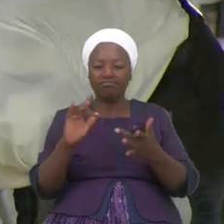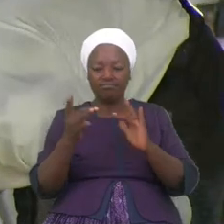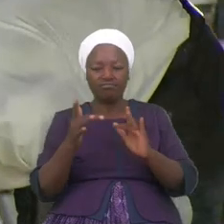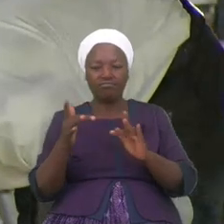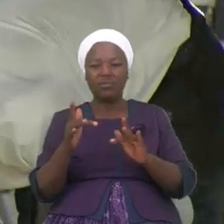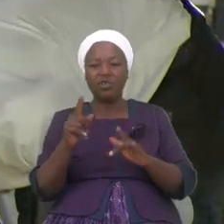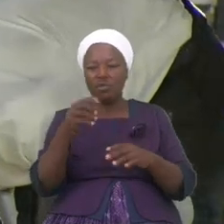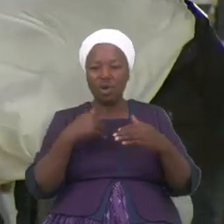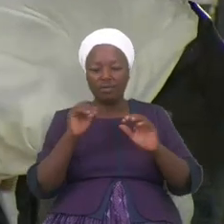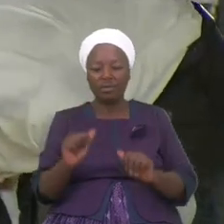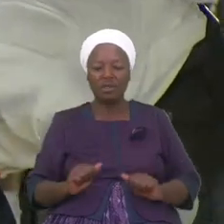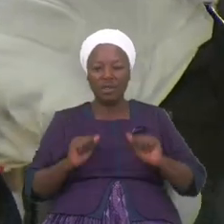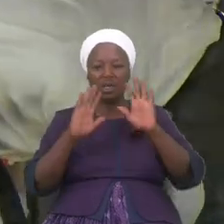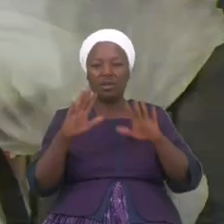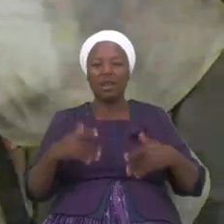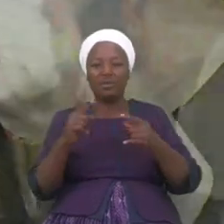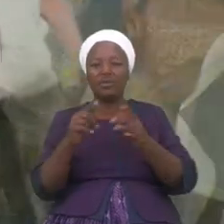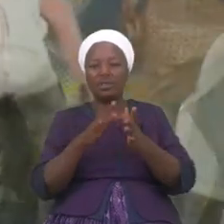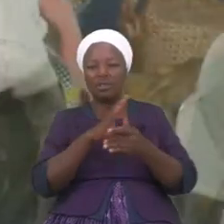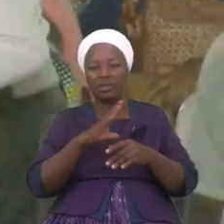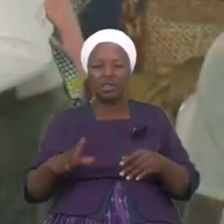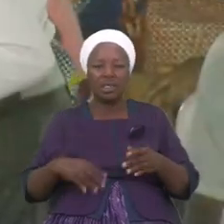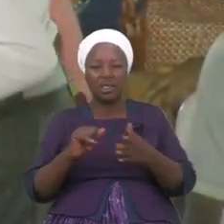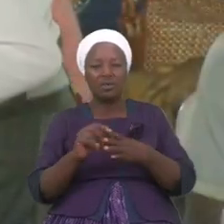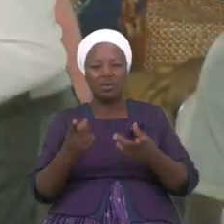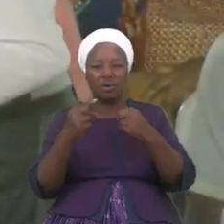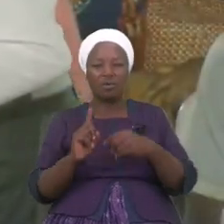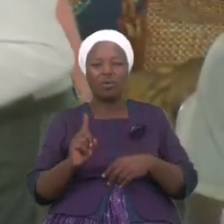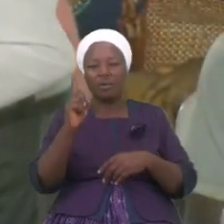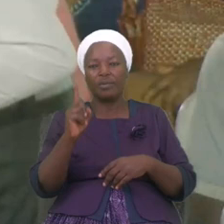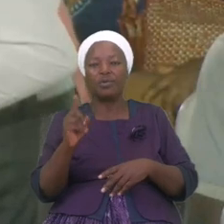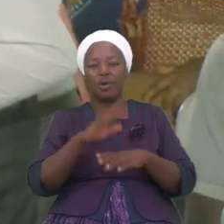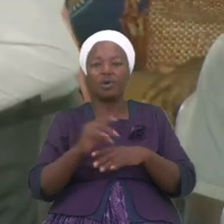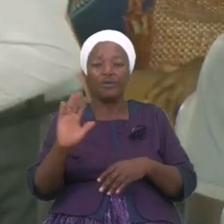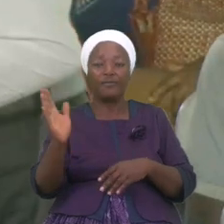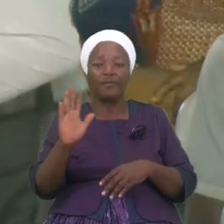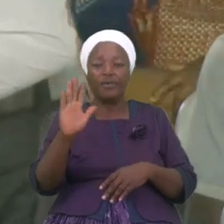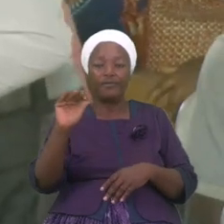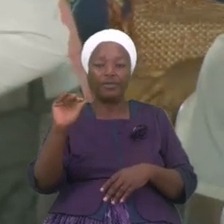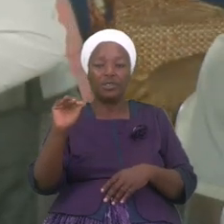The banquet is coming on the 5th of February,